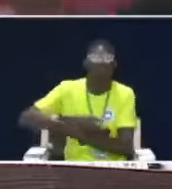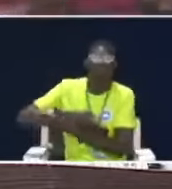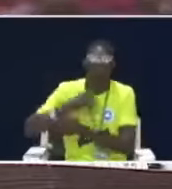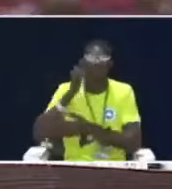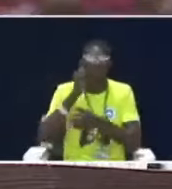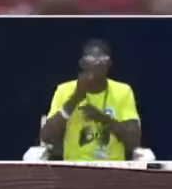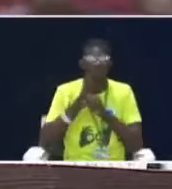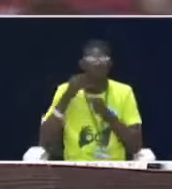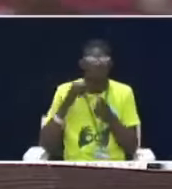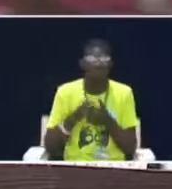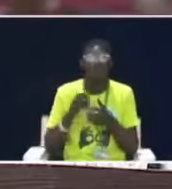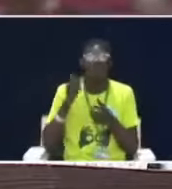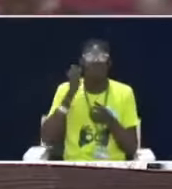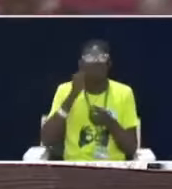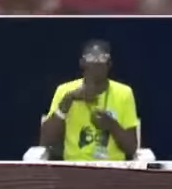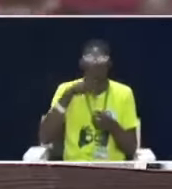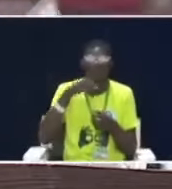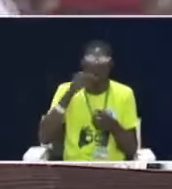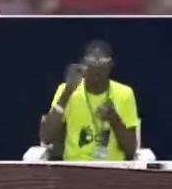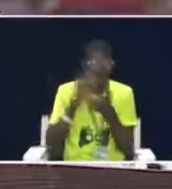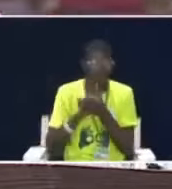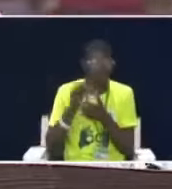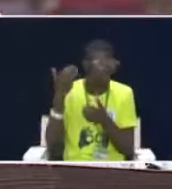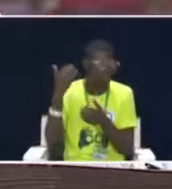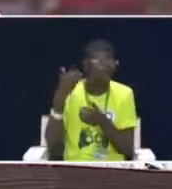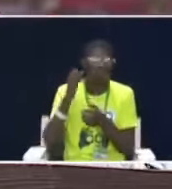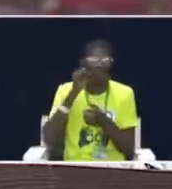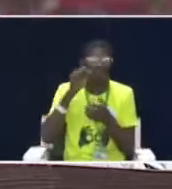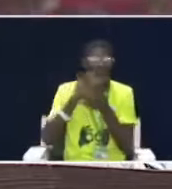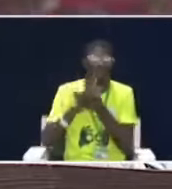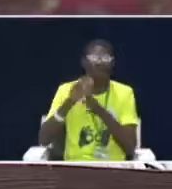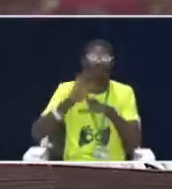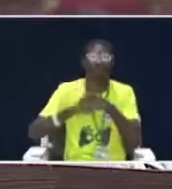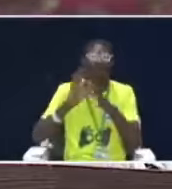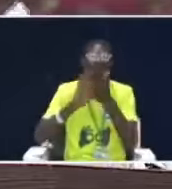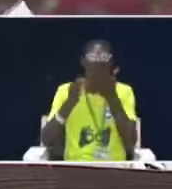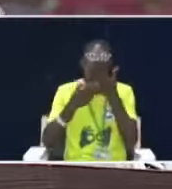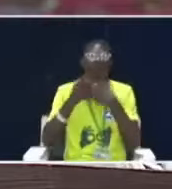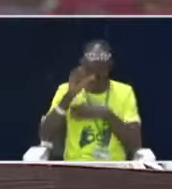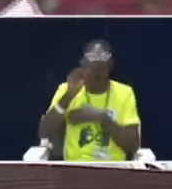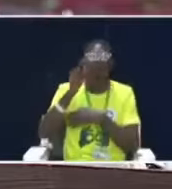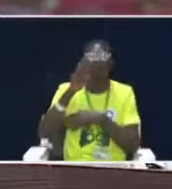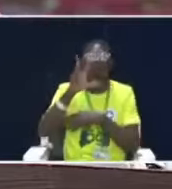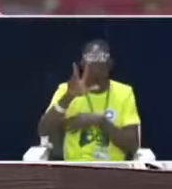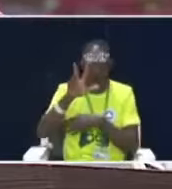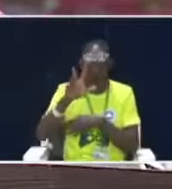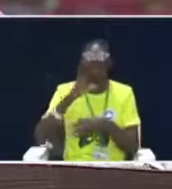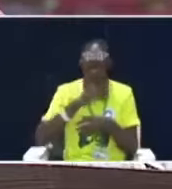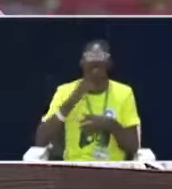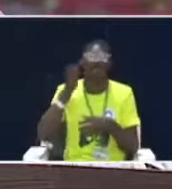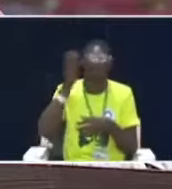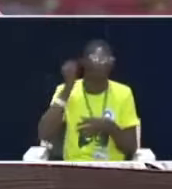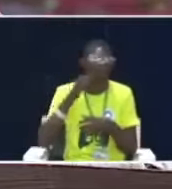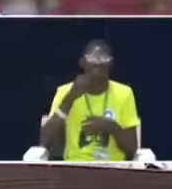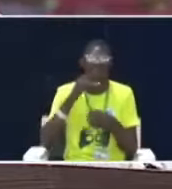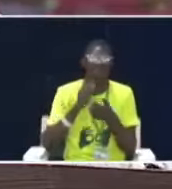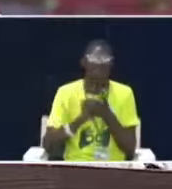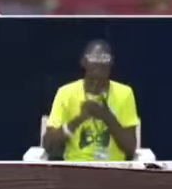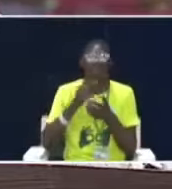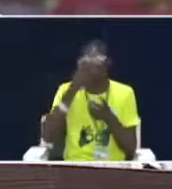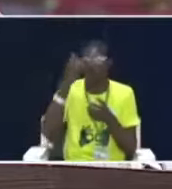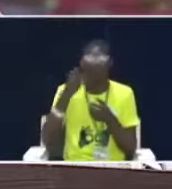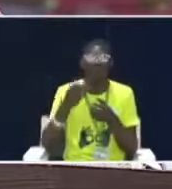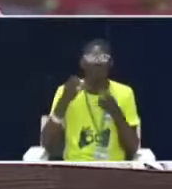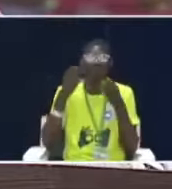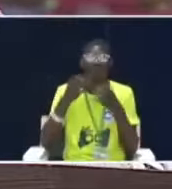it, though she was not yet married. She got married in February 2023 and was told that due to